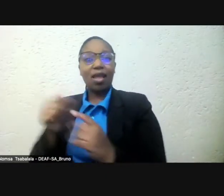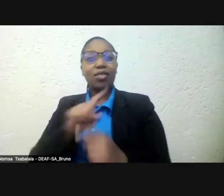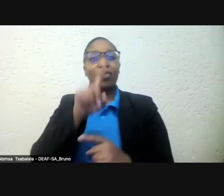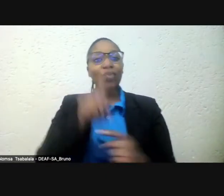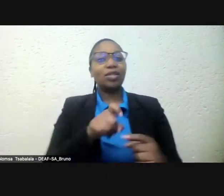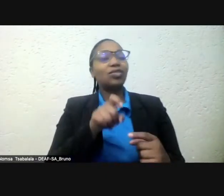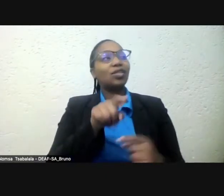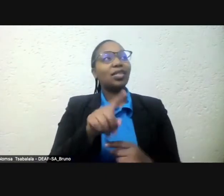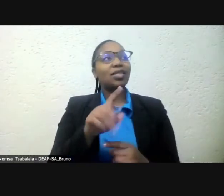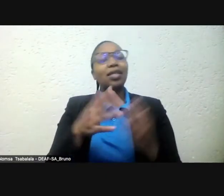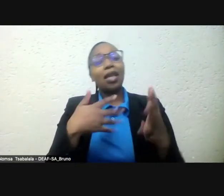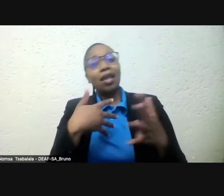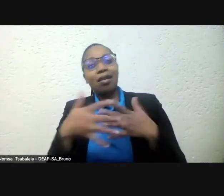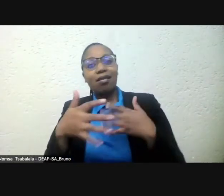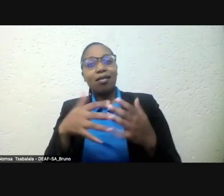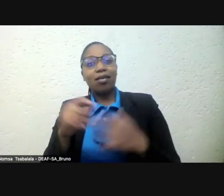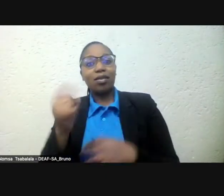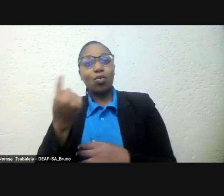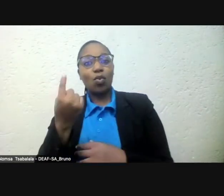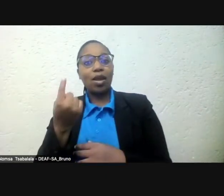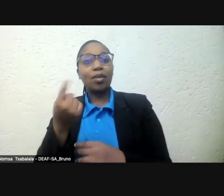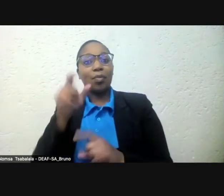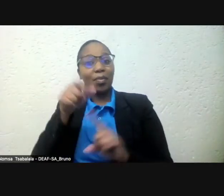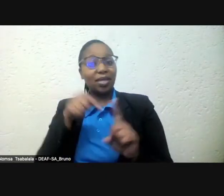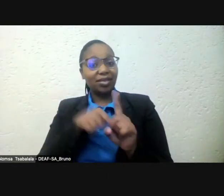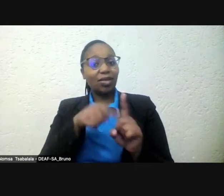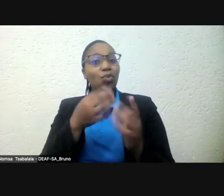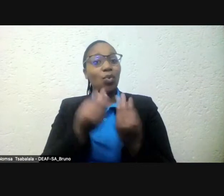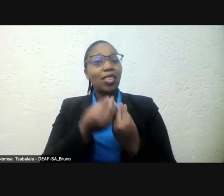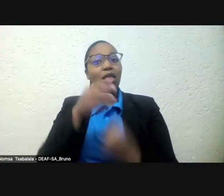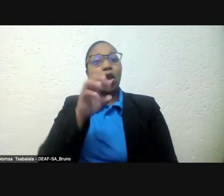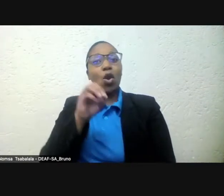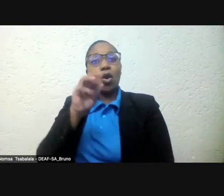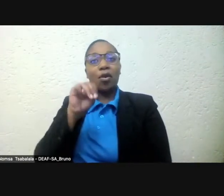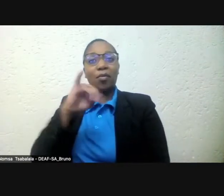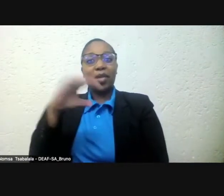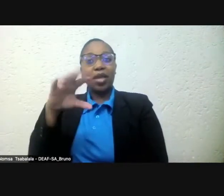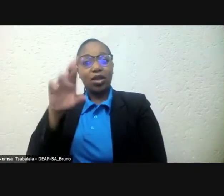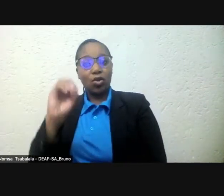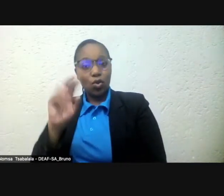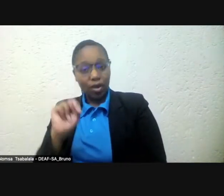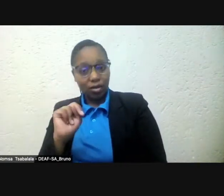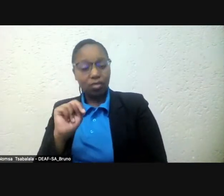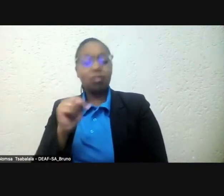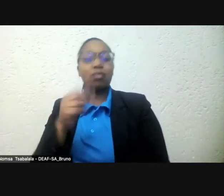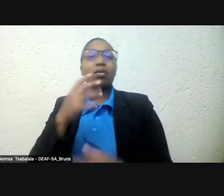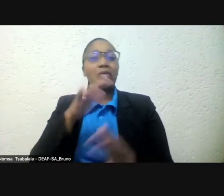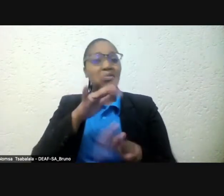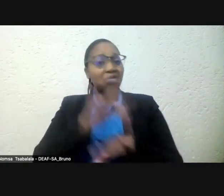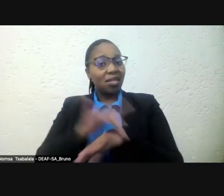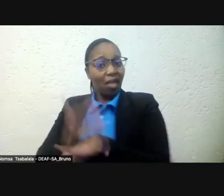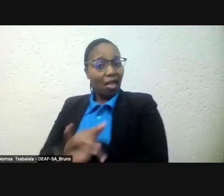anyone with Omicron variant died? What are the numbers in the ICU as far as the Omicron?